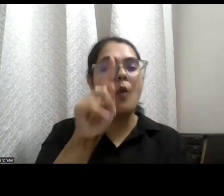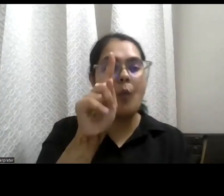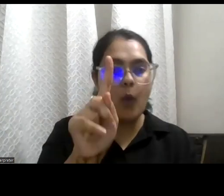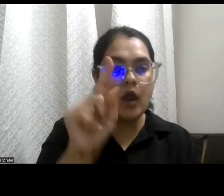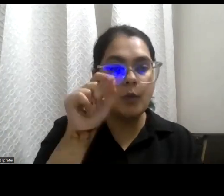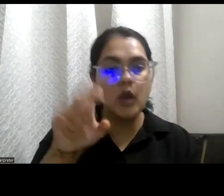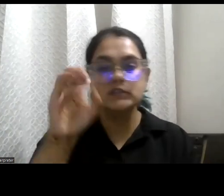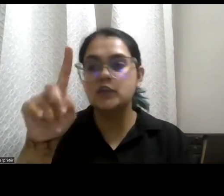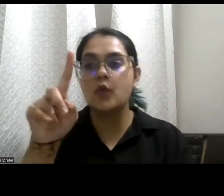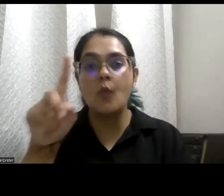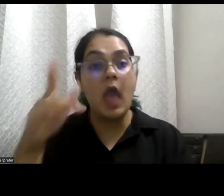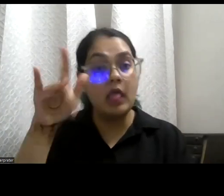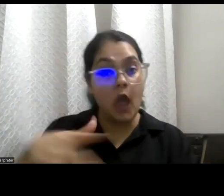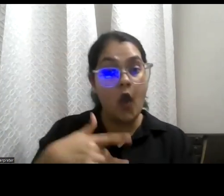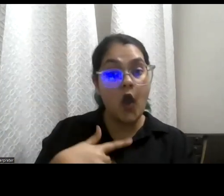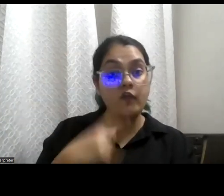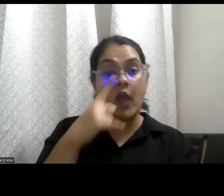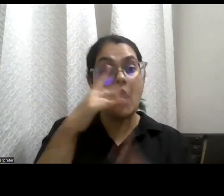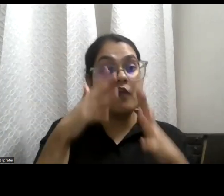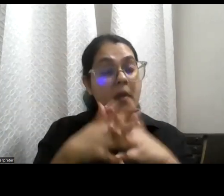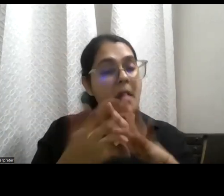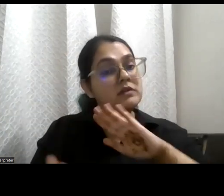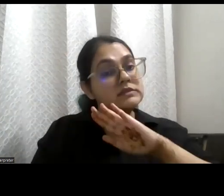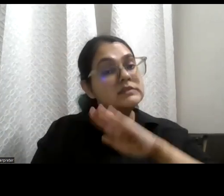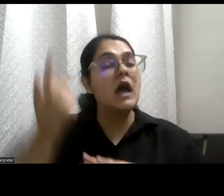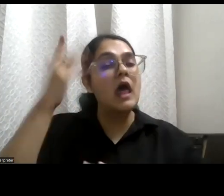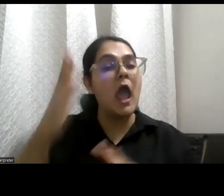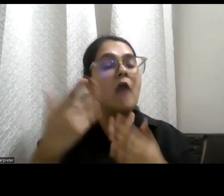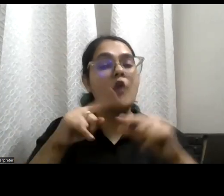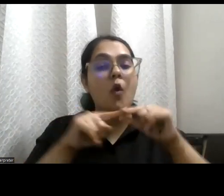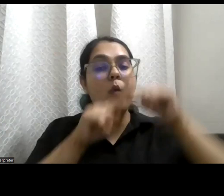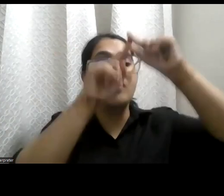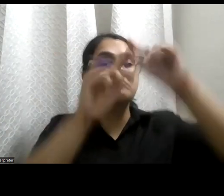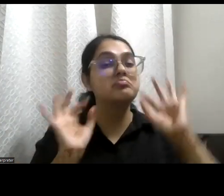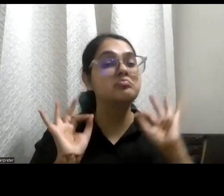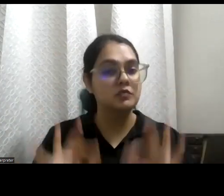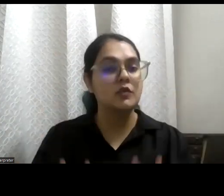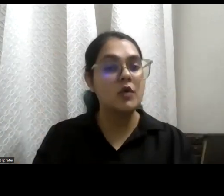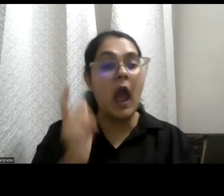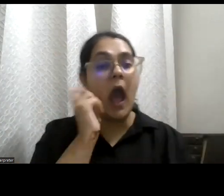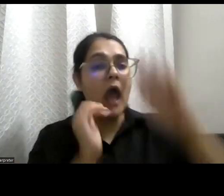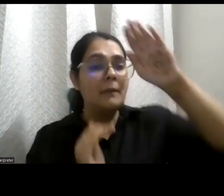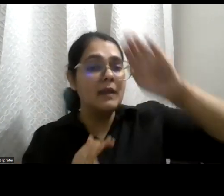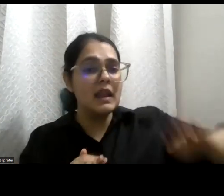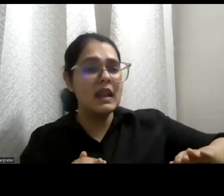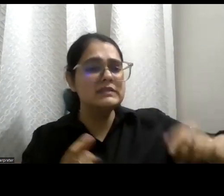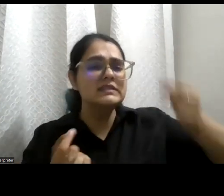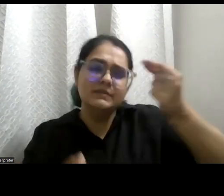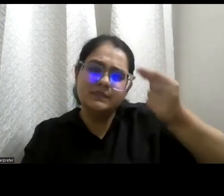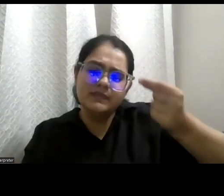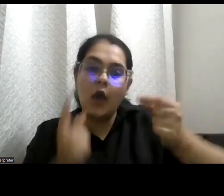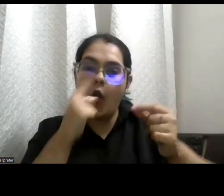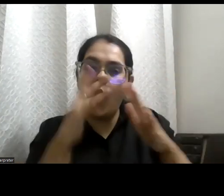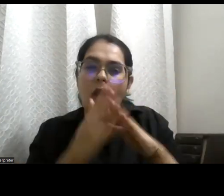more girls or women who are enrolled into higher education sector than men. It's a very